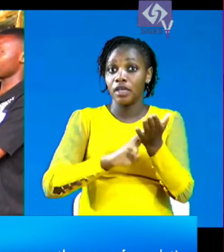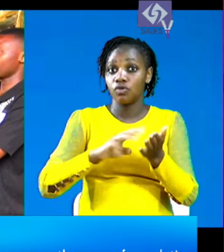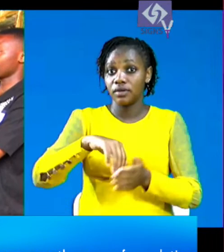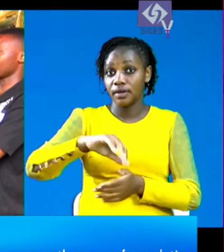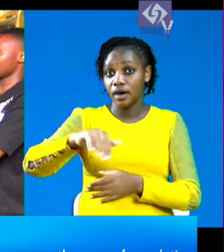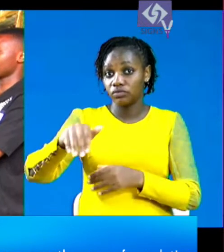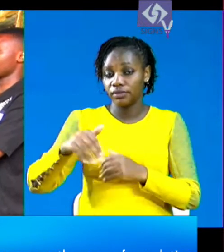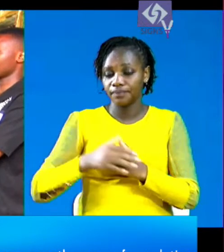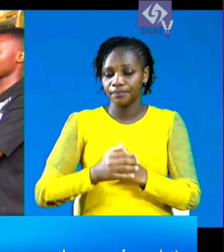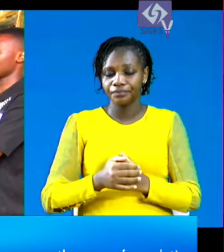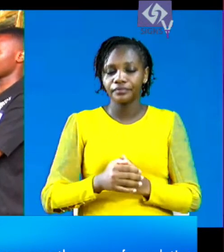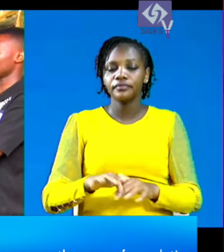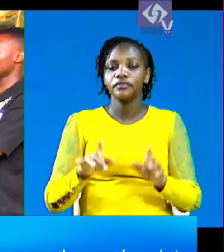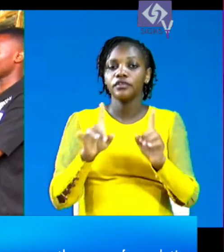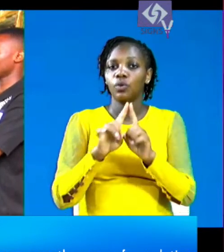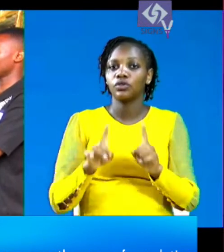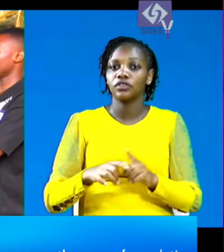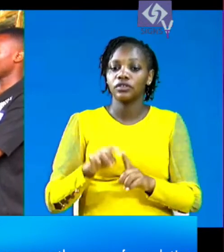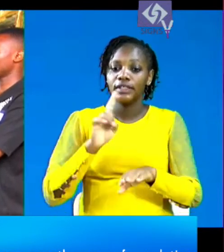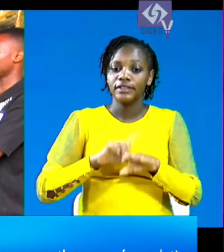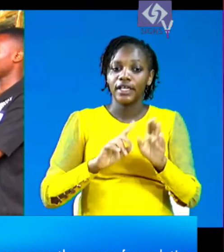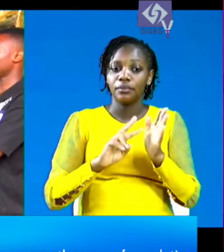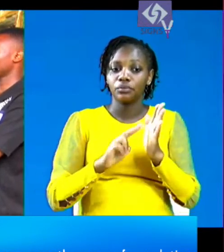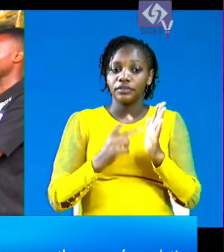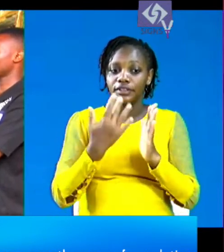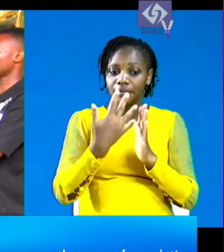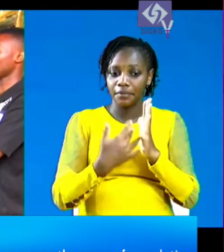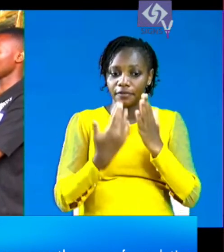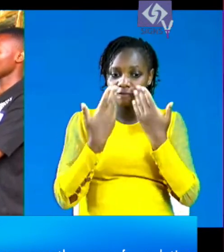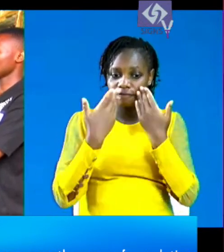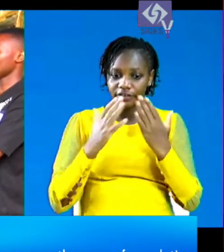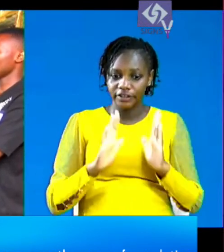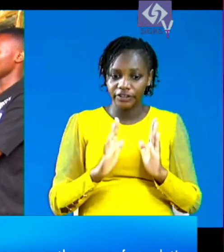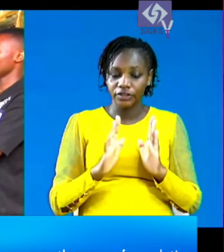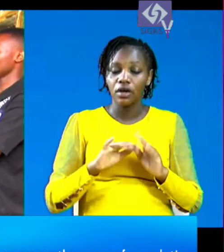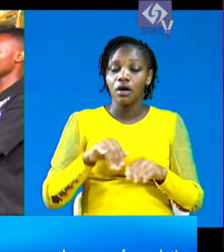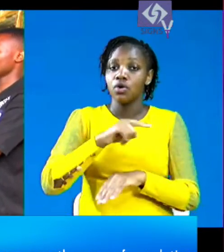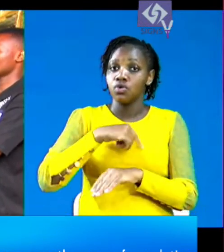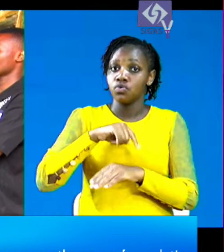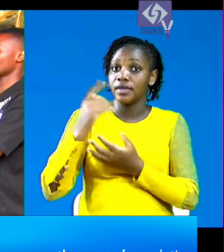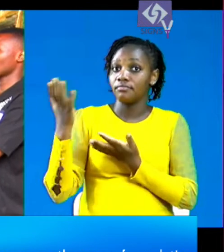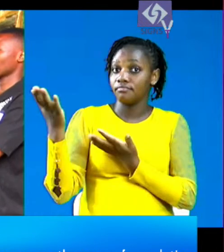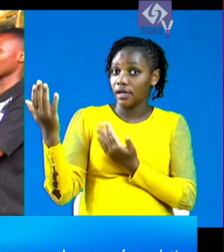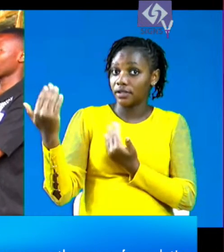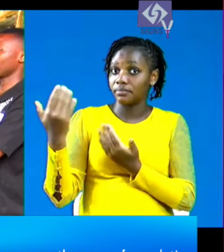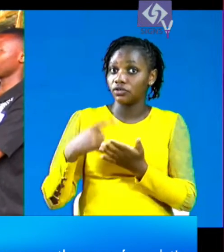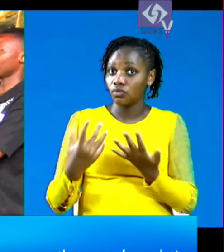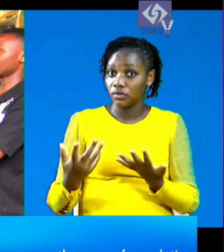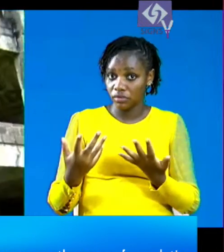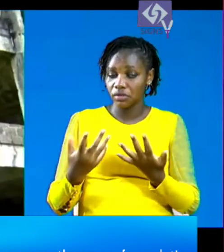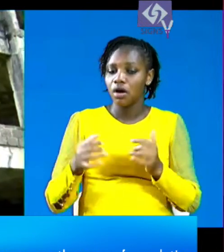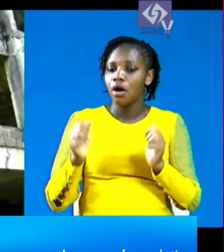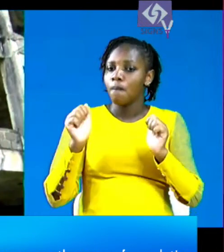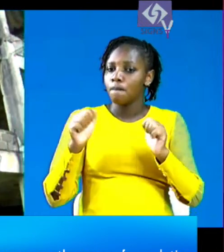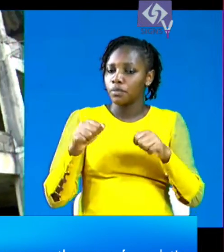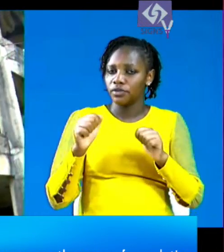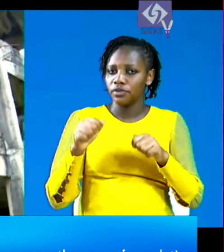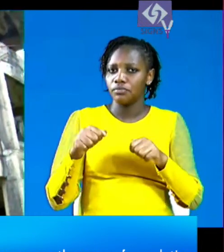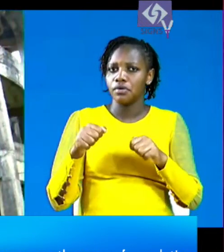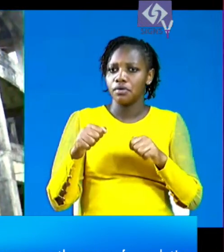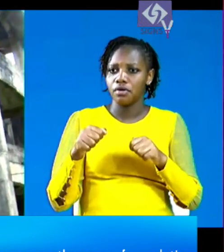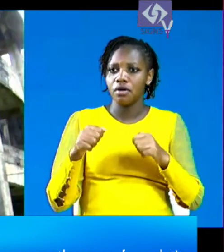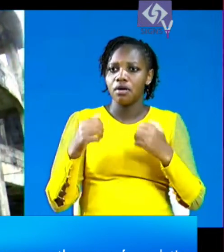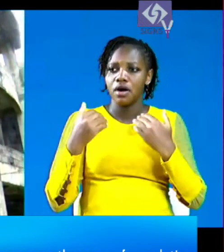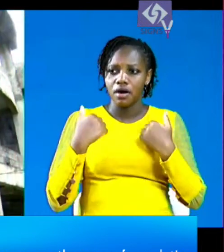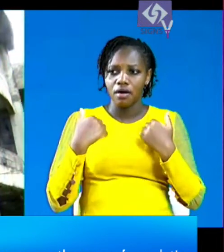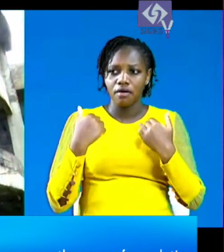Further, once these projects are complete, we expect that we'll be able to attract